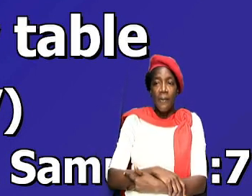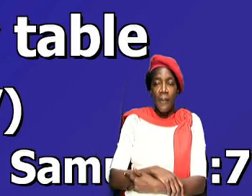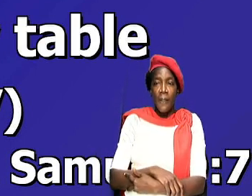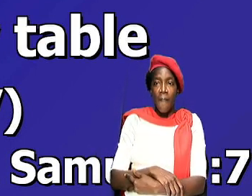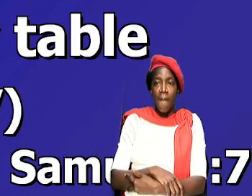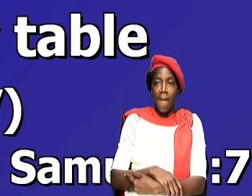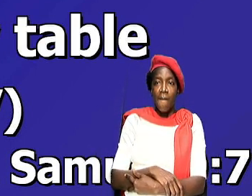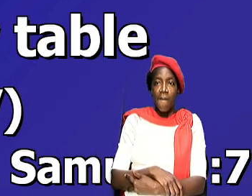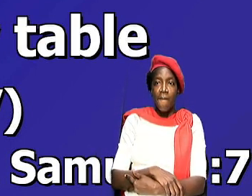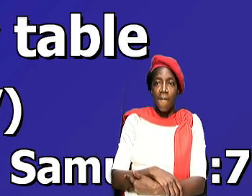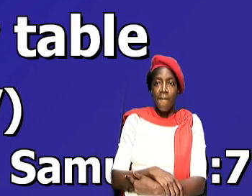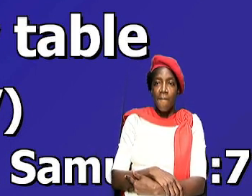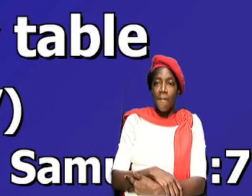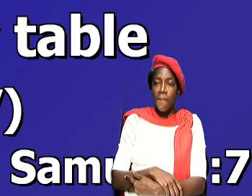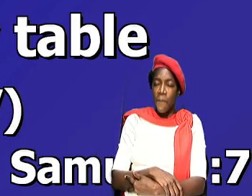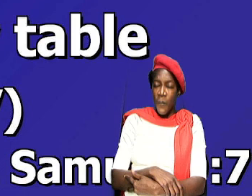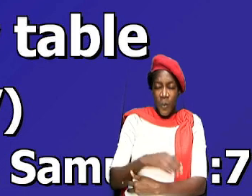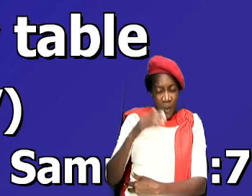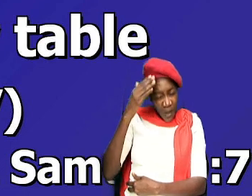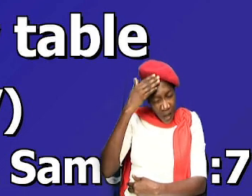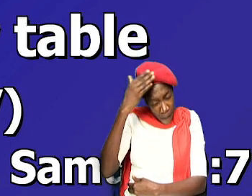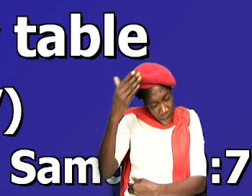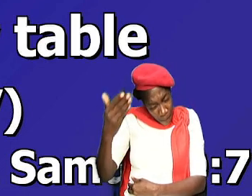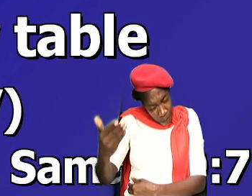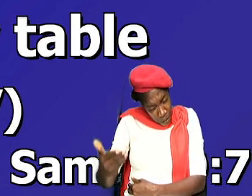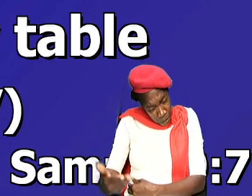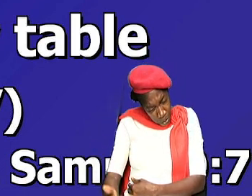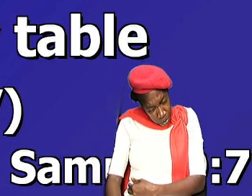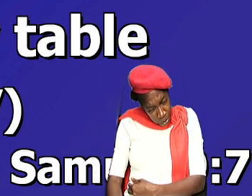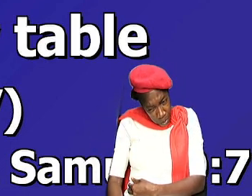And he bowed